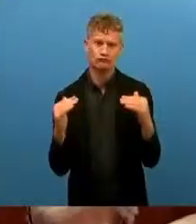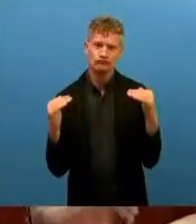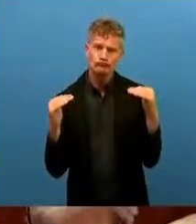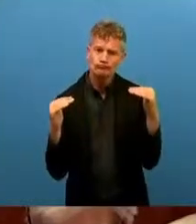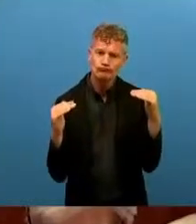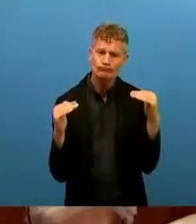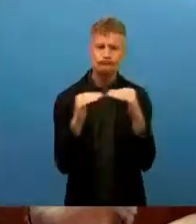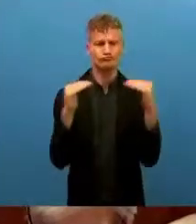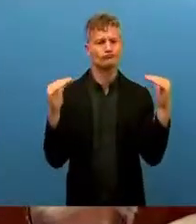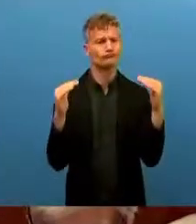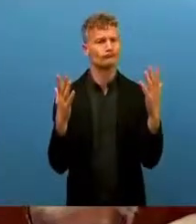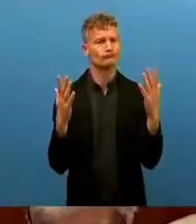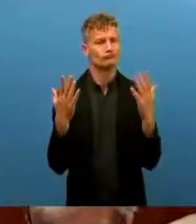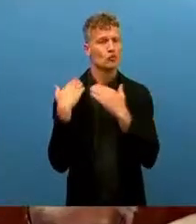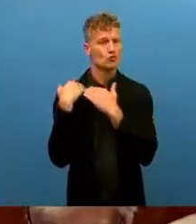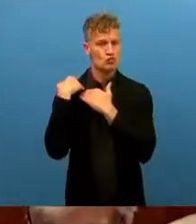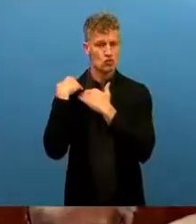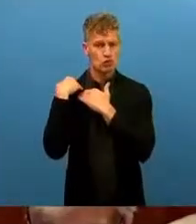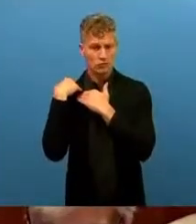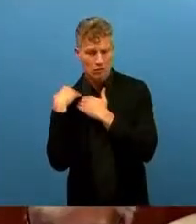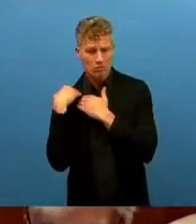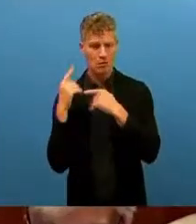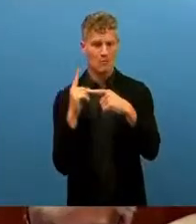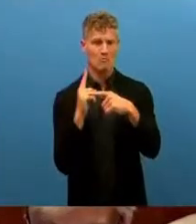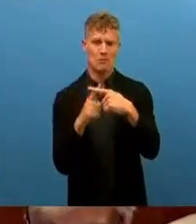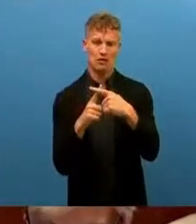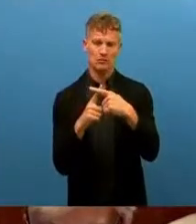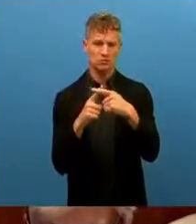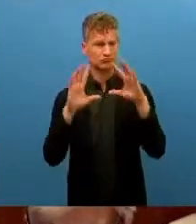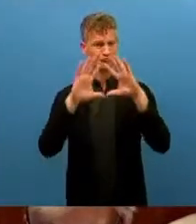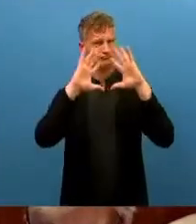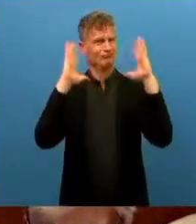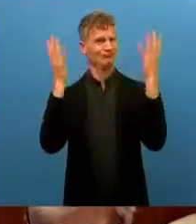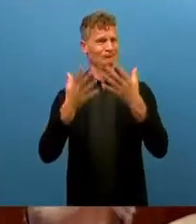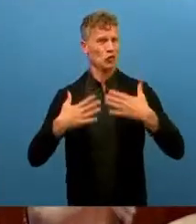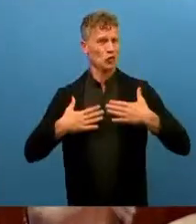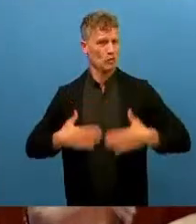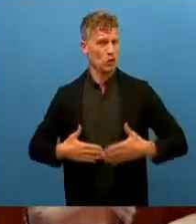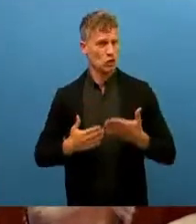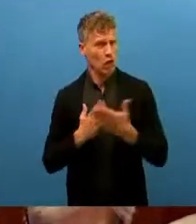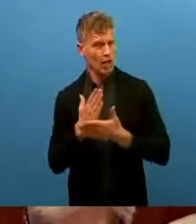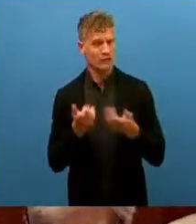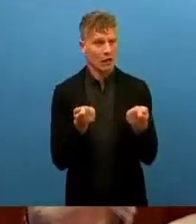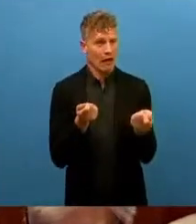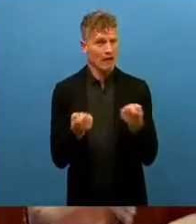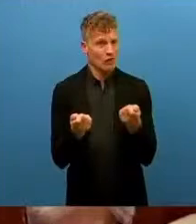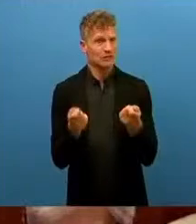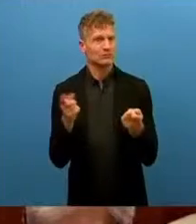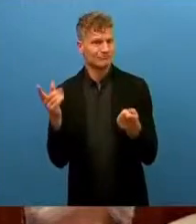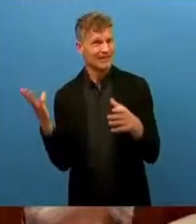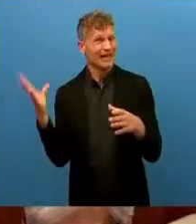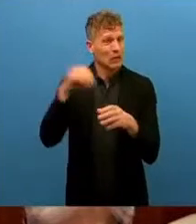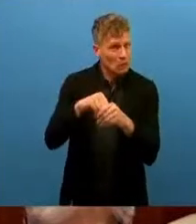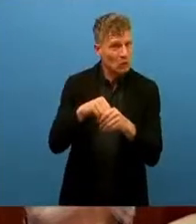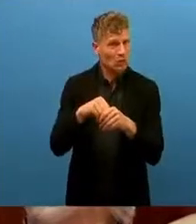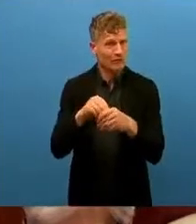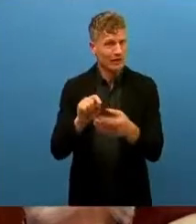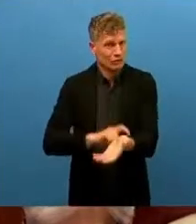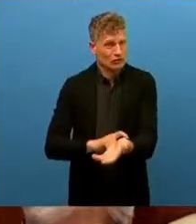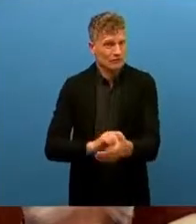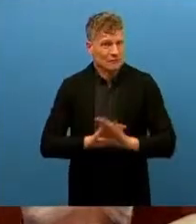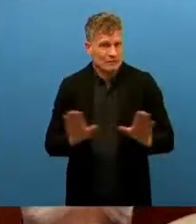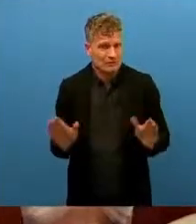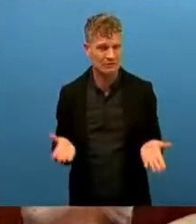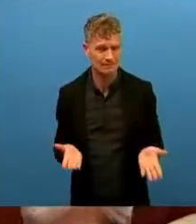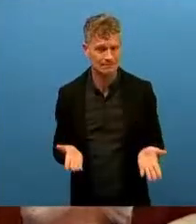sustainable. I must also say that throughout both meetings, a strong emphasis was placed on ensuring regional